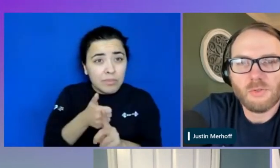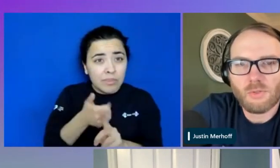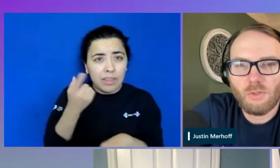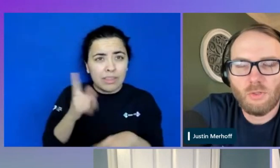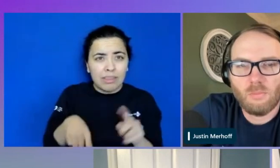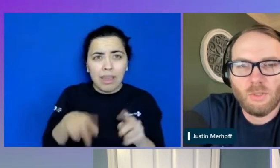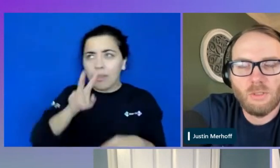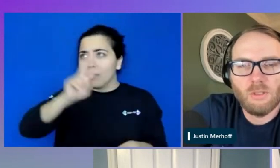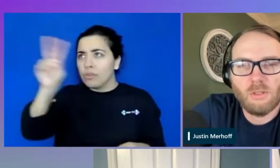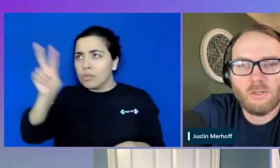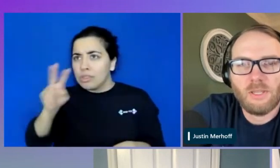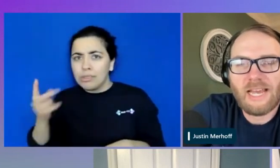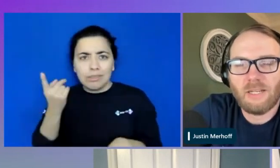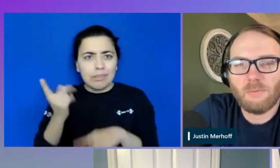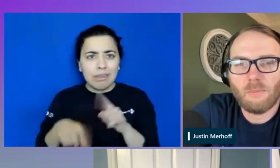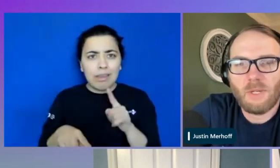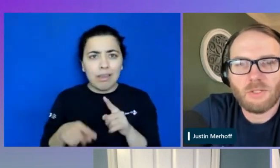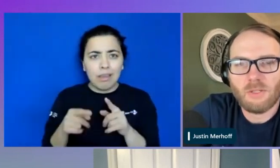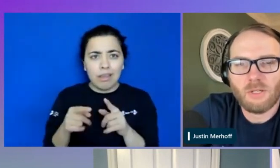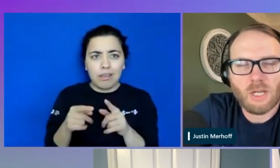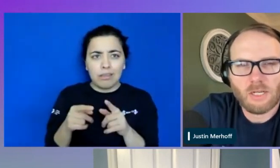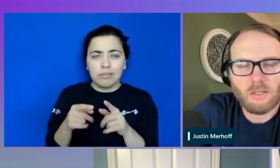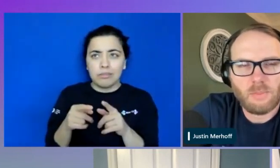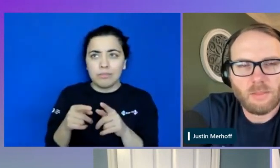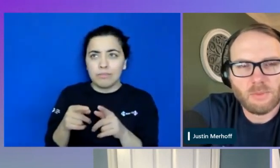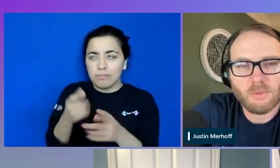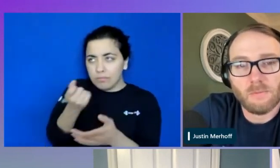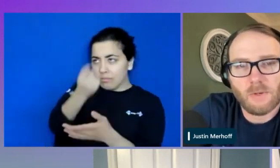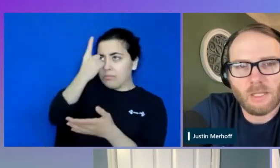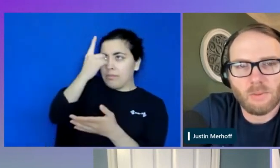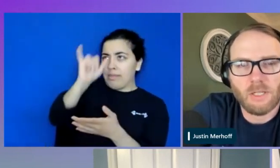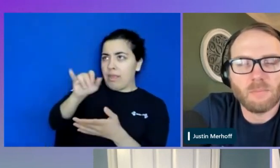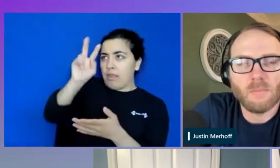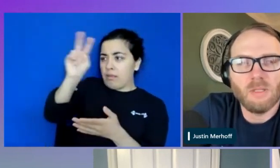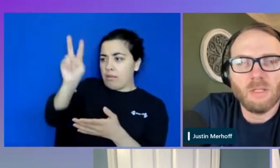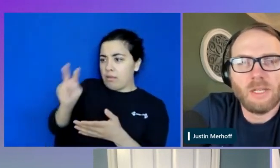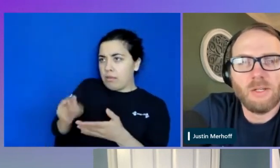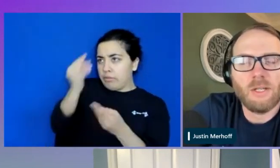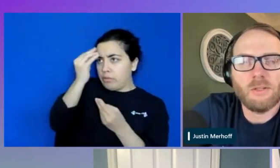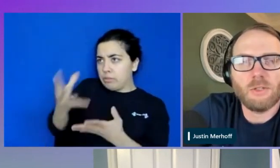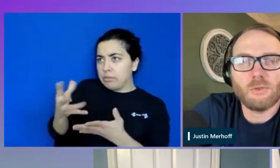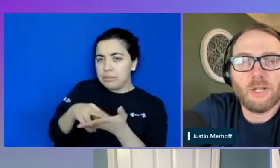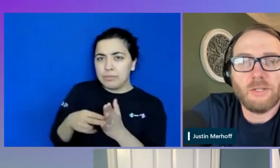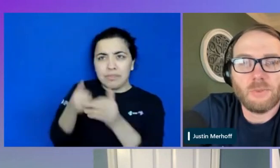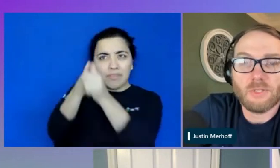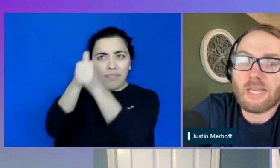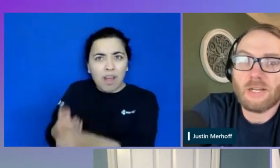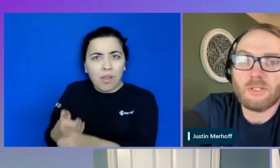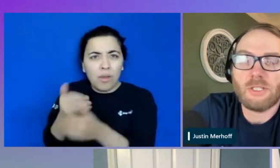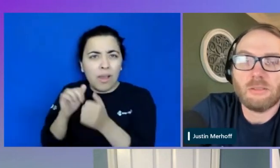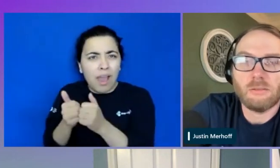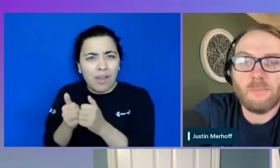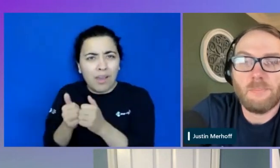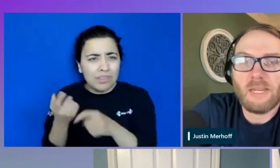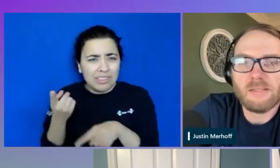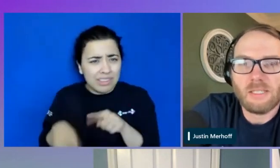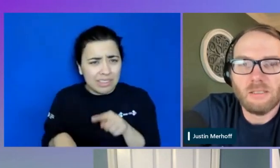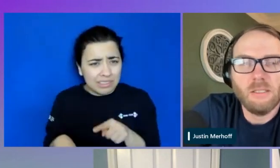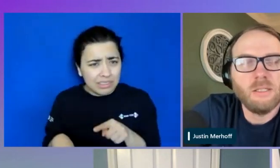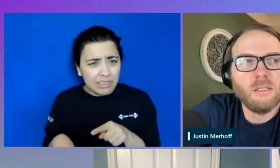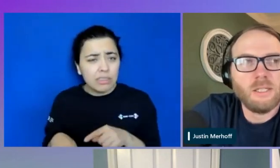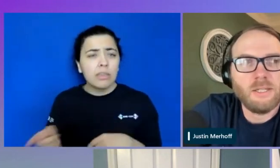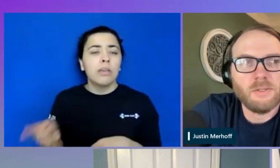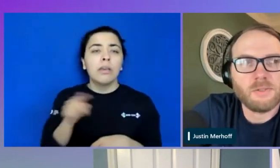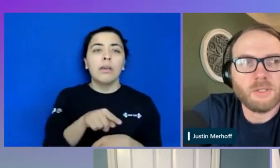or consume that information, they're not going to be able to follow it. And another trend, which is actually